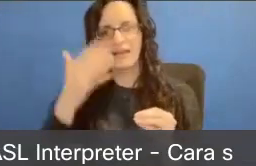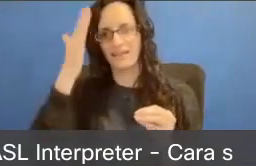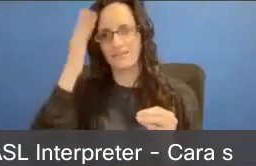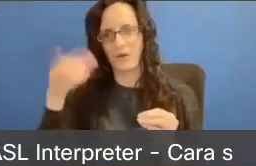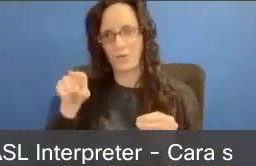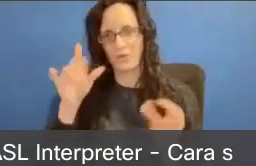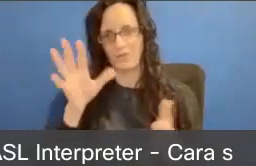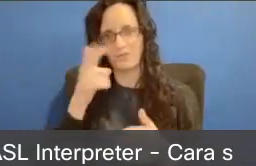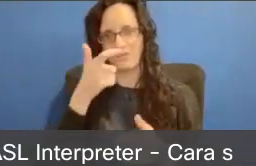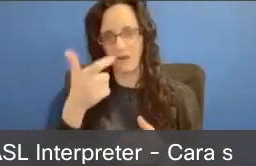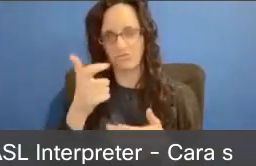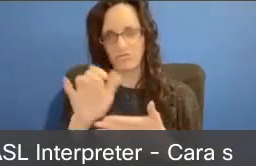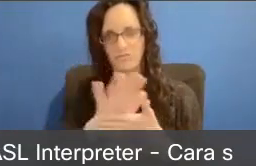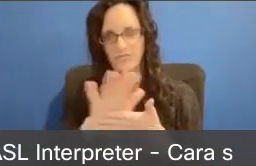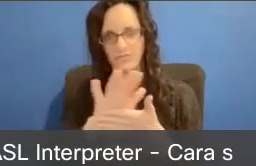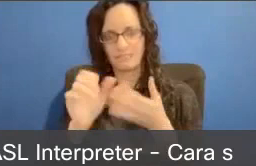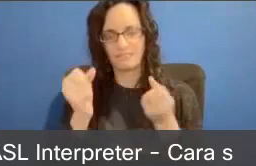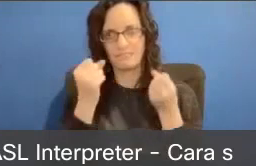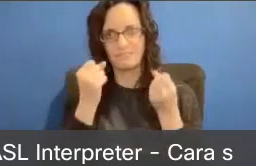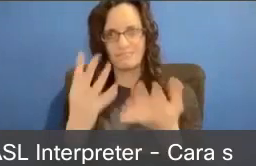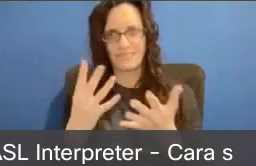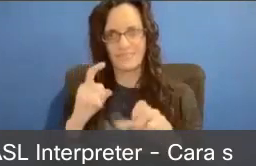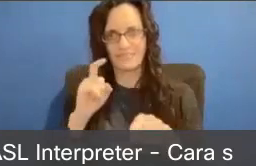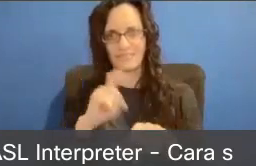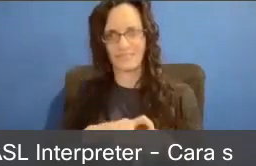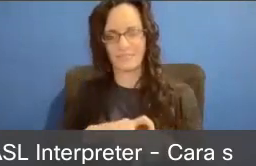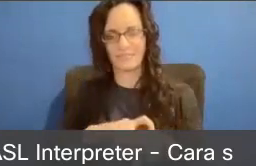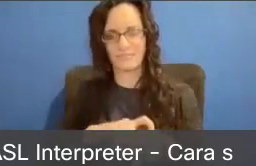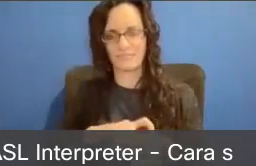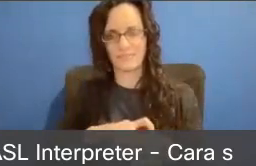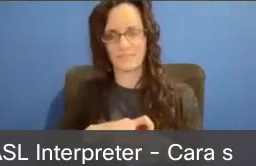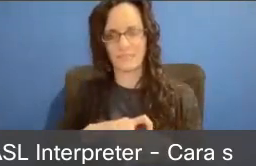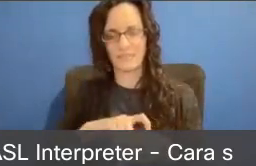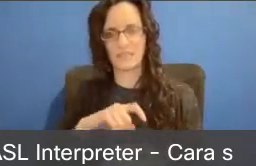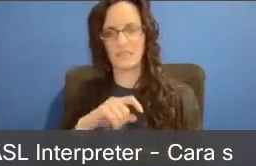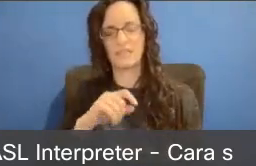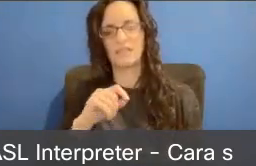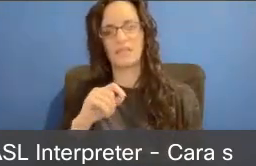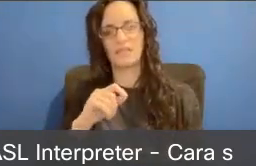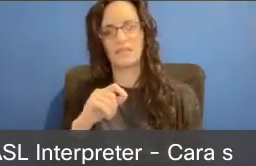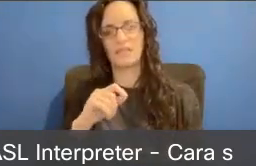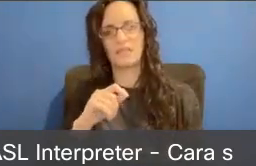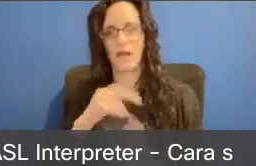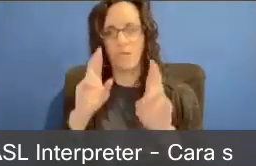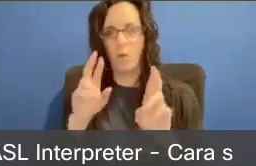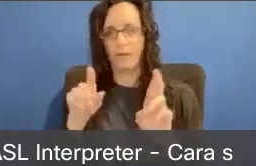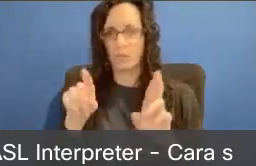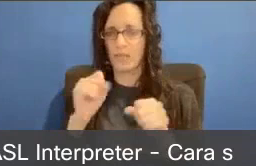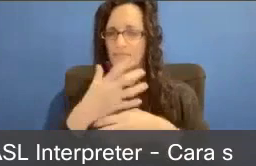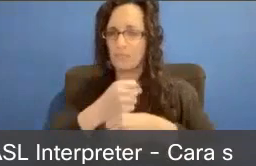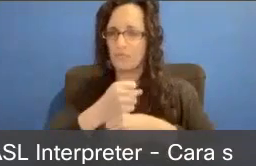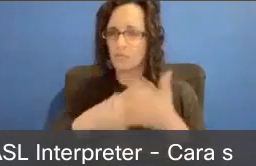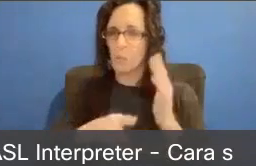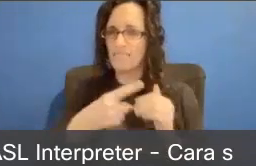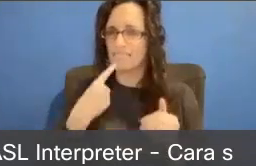video hundreds of times. I'm hoping that you might be able to just summarize what he